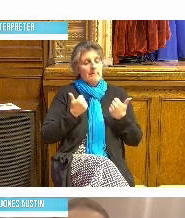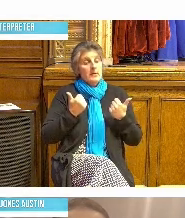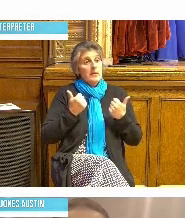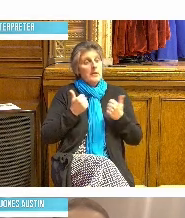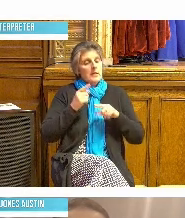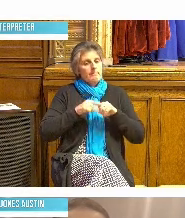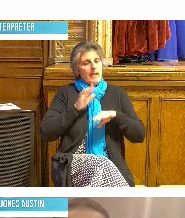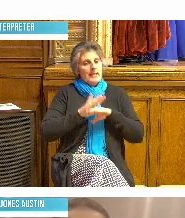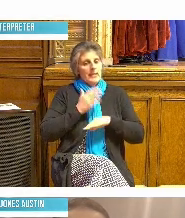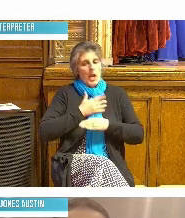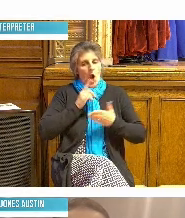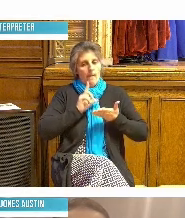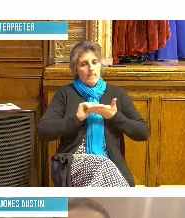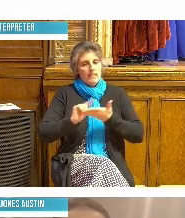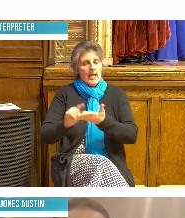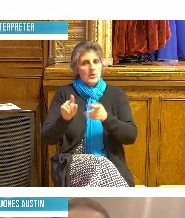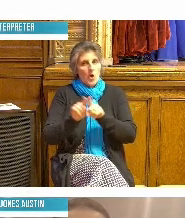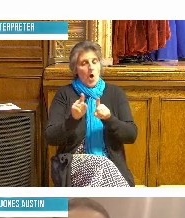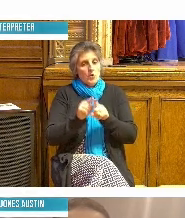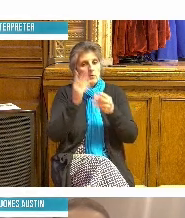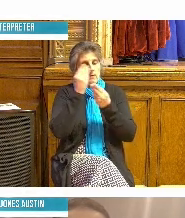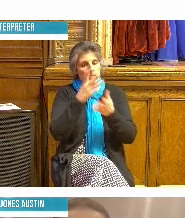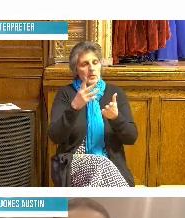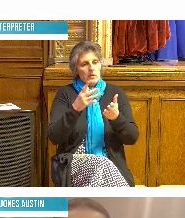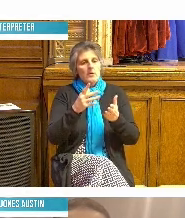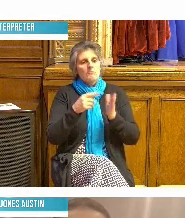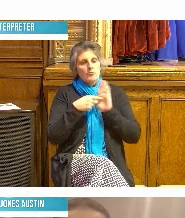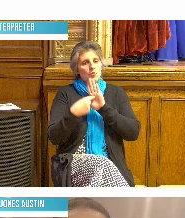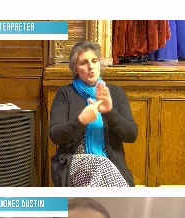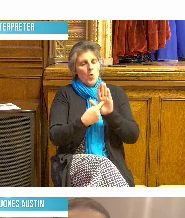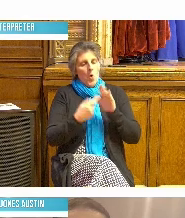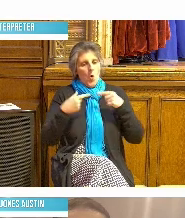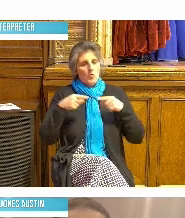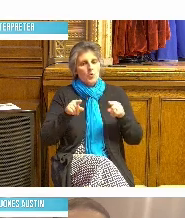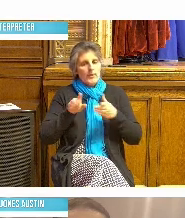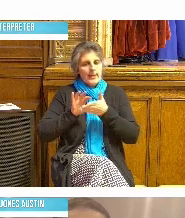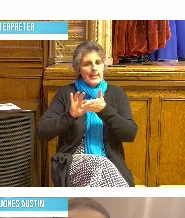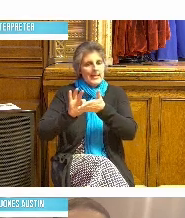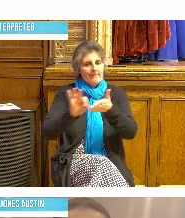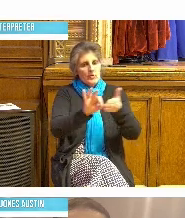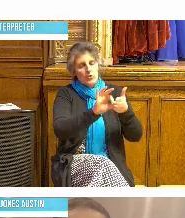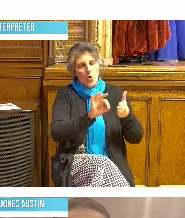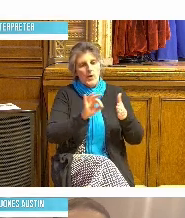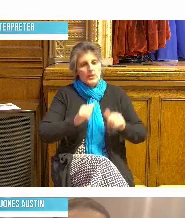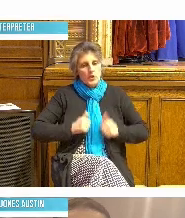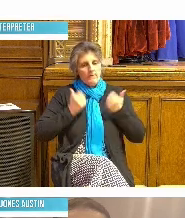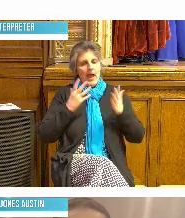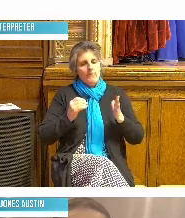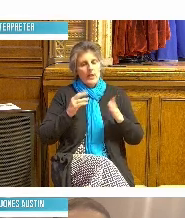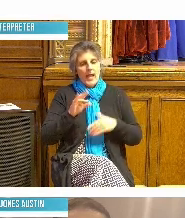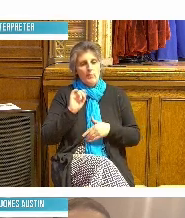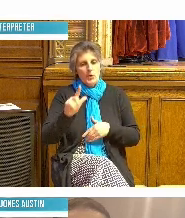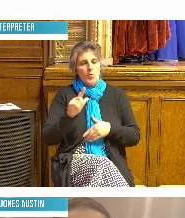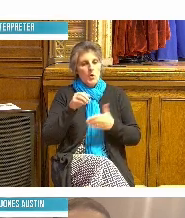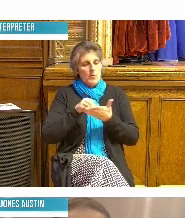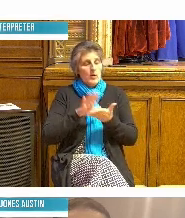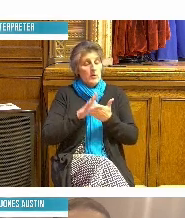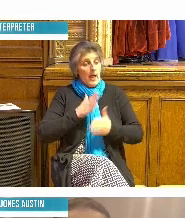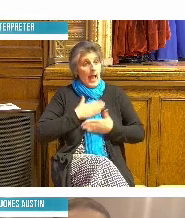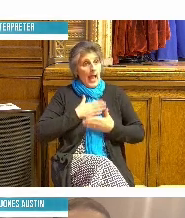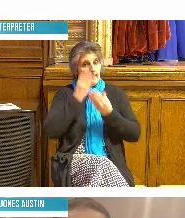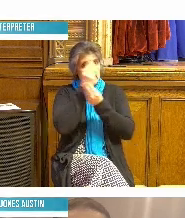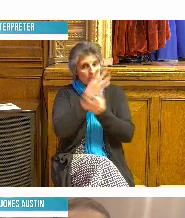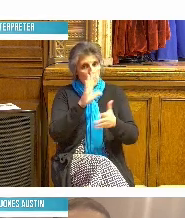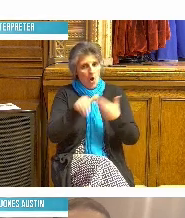on our publications as well as material uncovered in the process of inventorying surviving urban renewal records. We're happy to share all